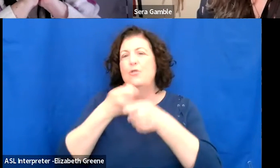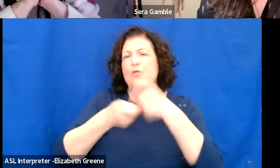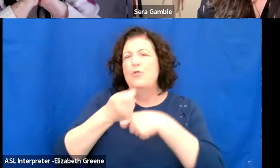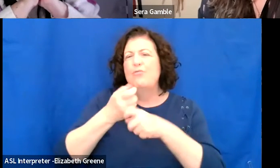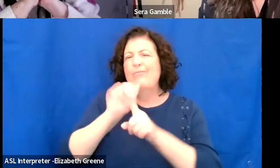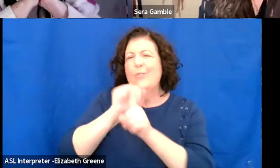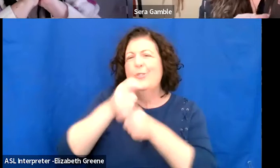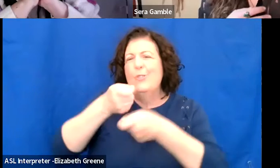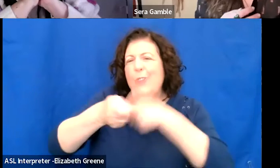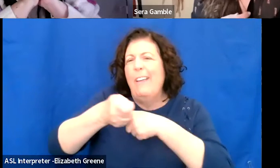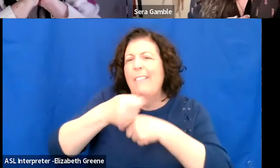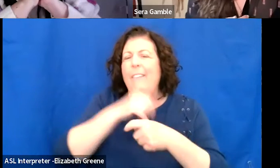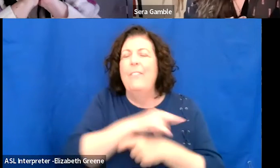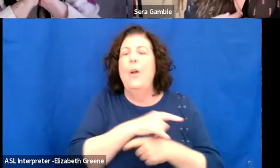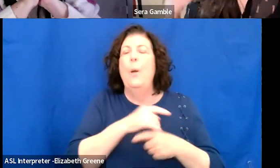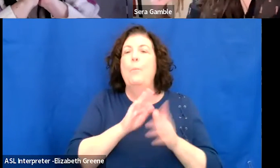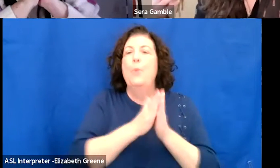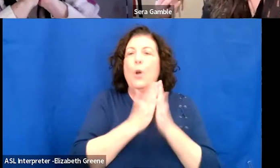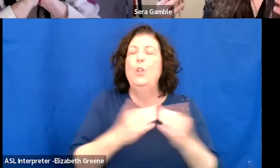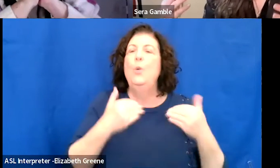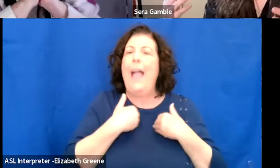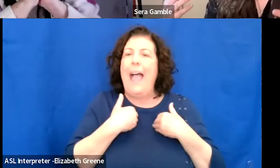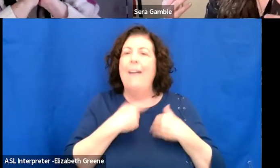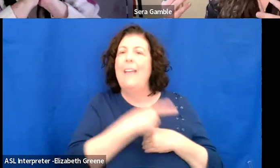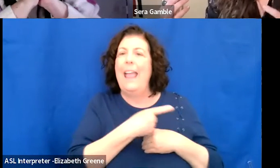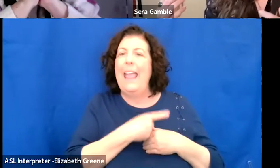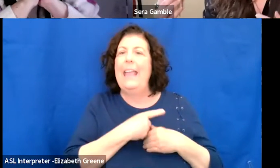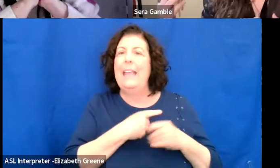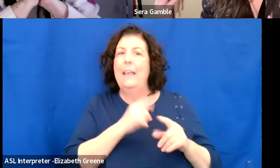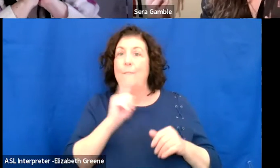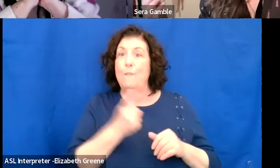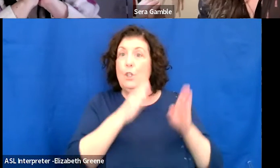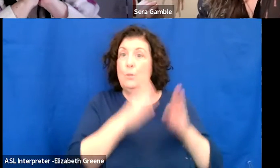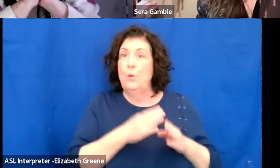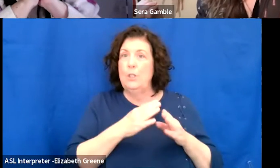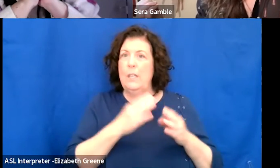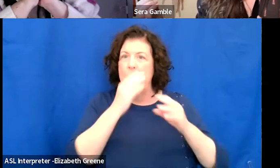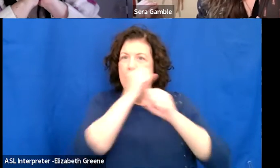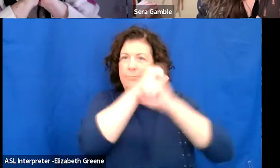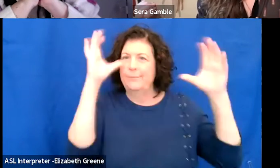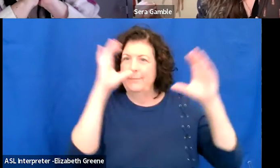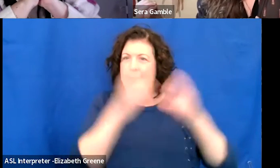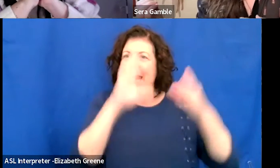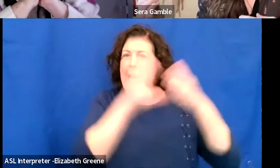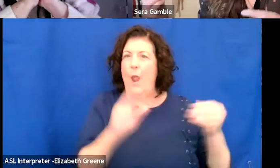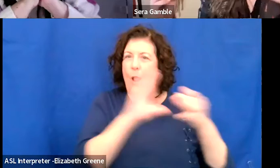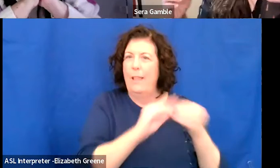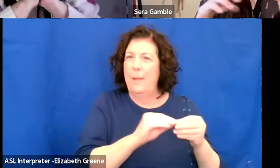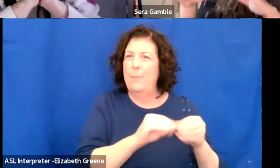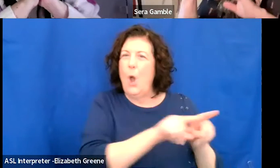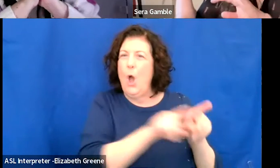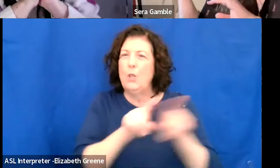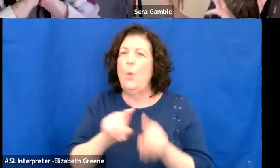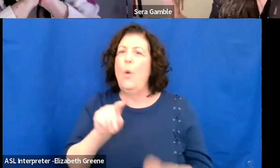narrator who's very judgy. So you're kind of putting together, like, none of these people are actually how he sees them. Right. I need